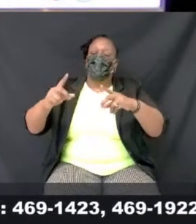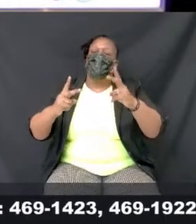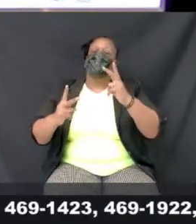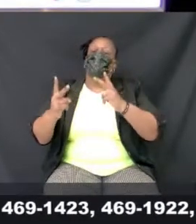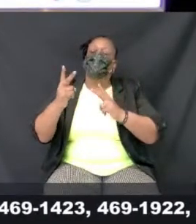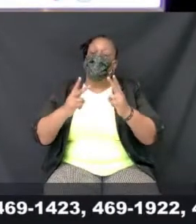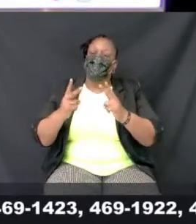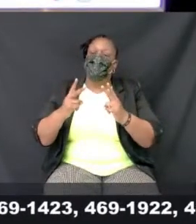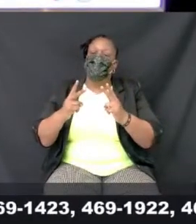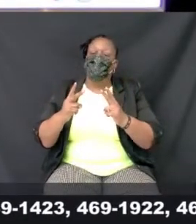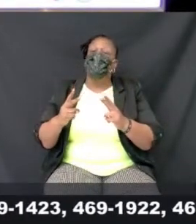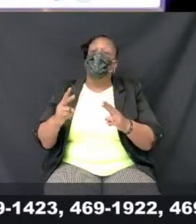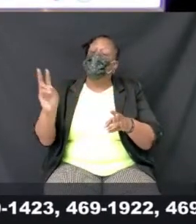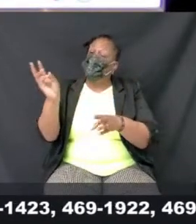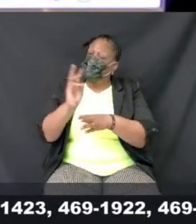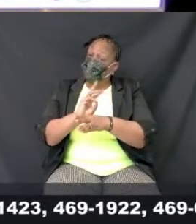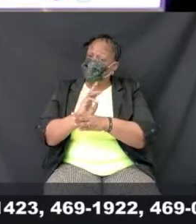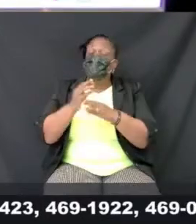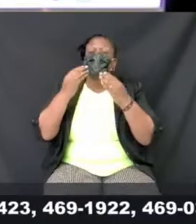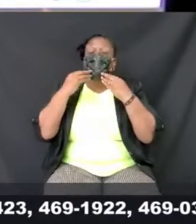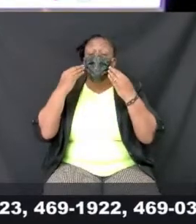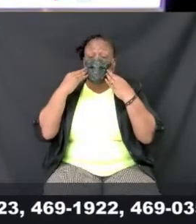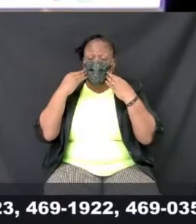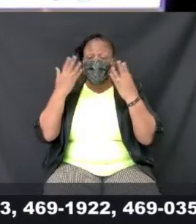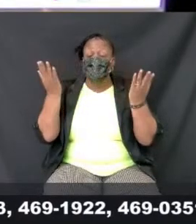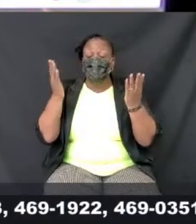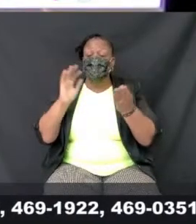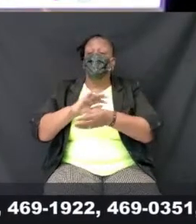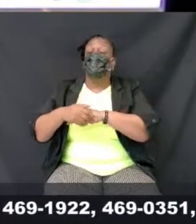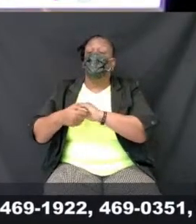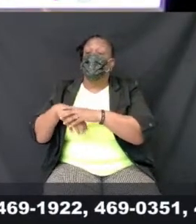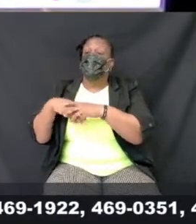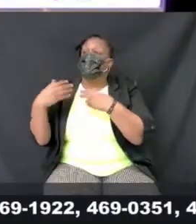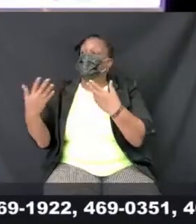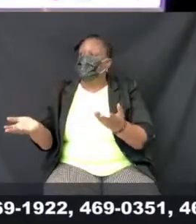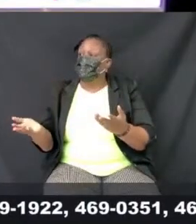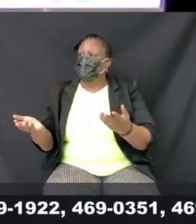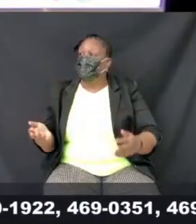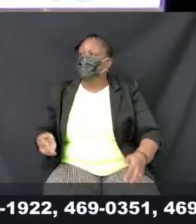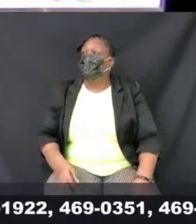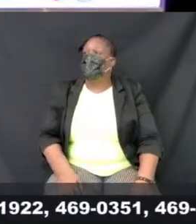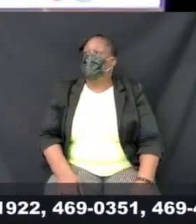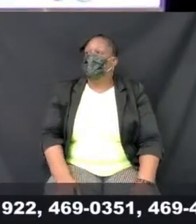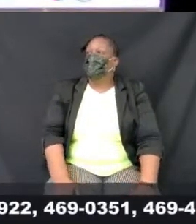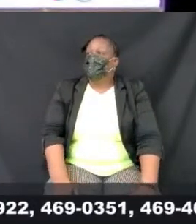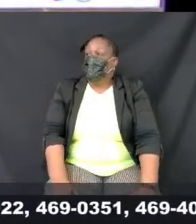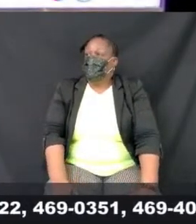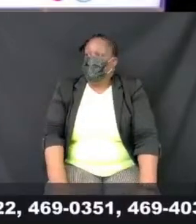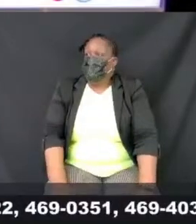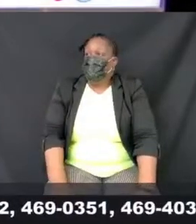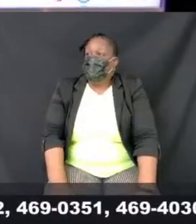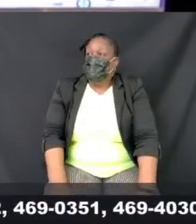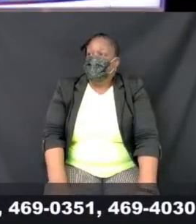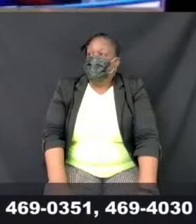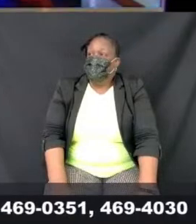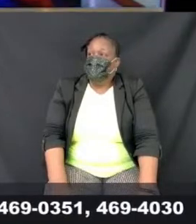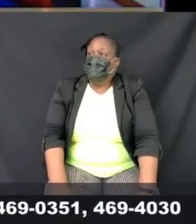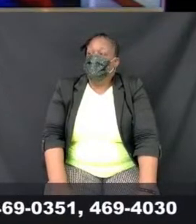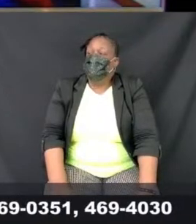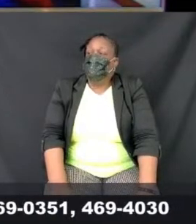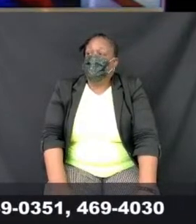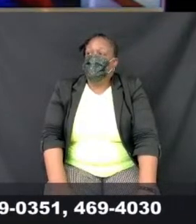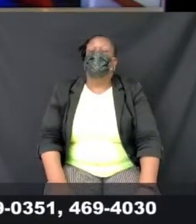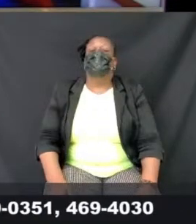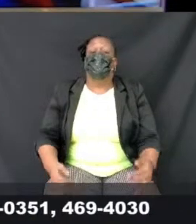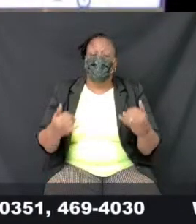a virus circulating in our community. And so I will not use the word, it is easy to visit, but we have visiting hours. And